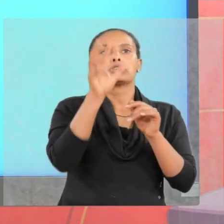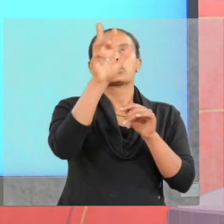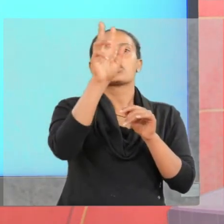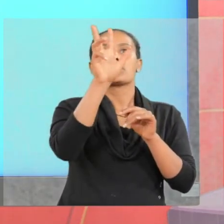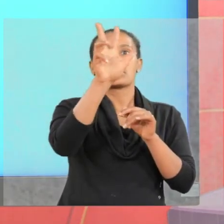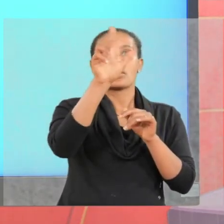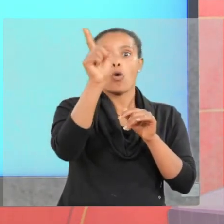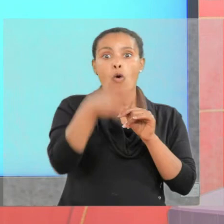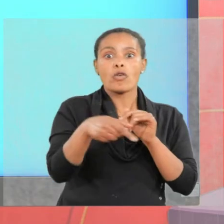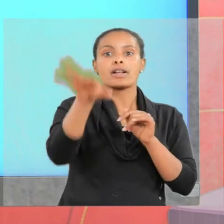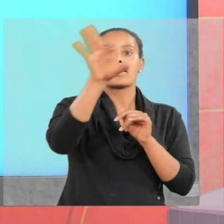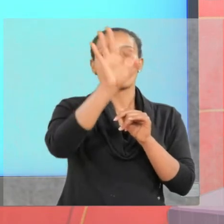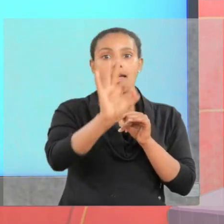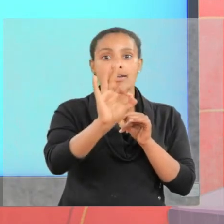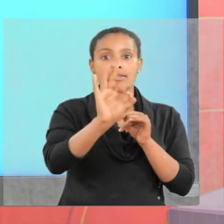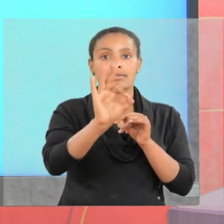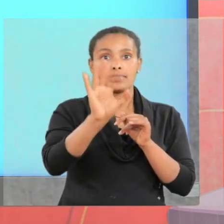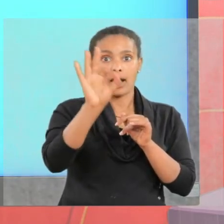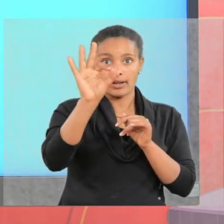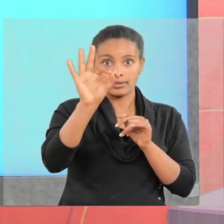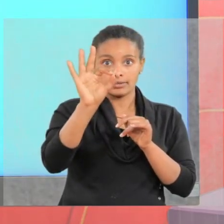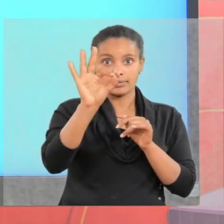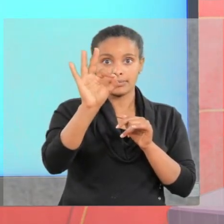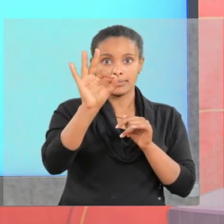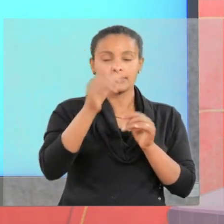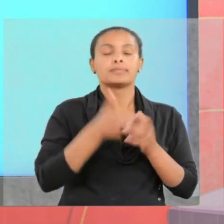9, you see.